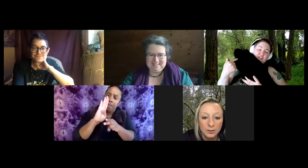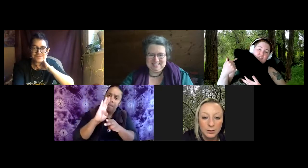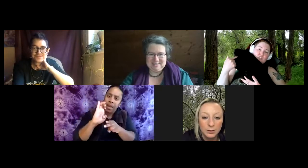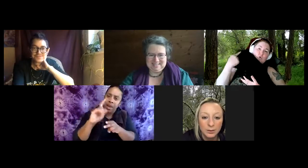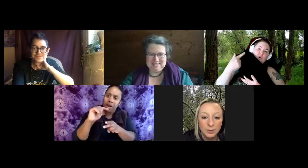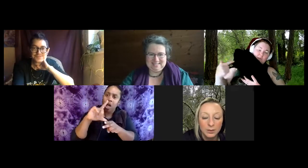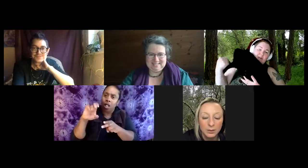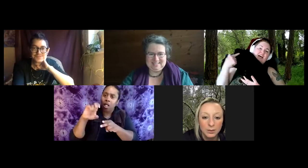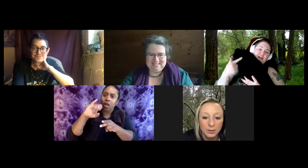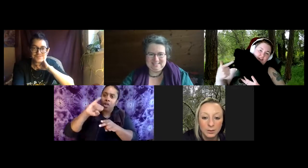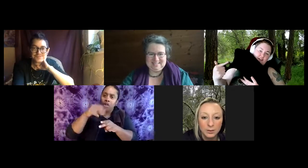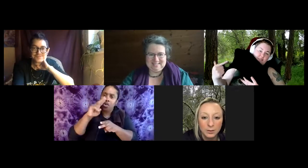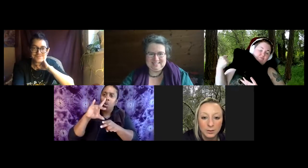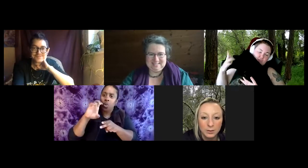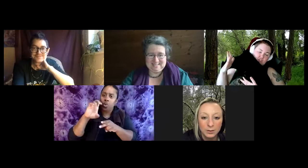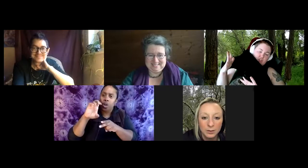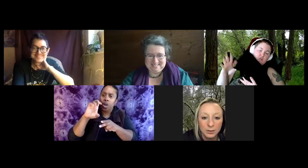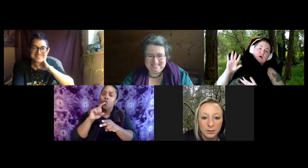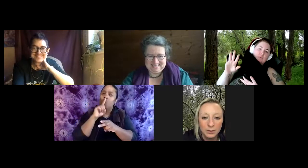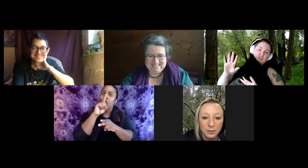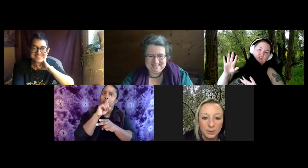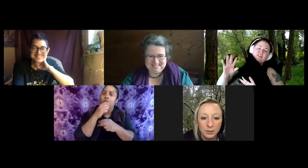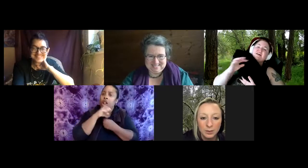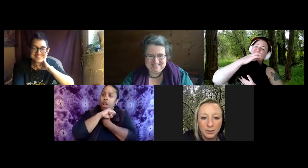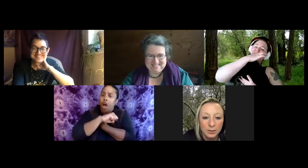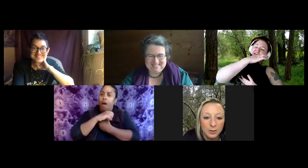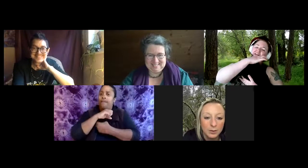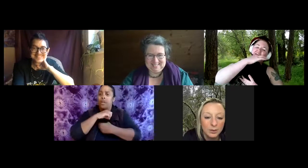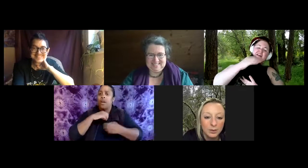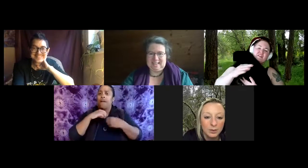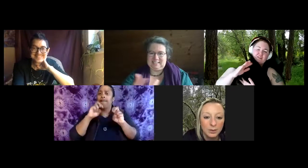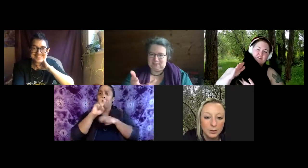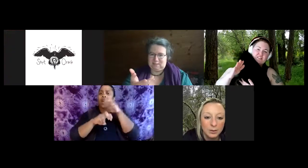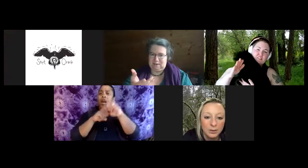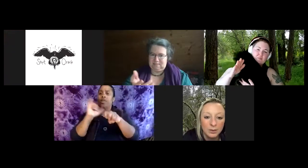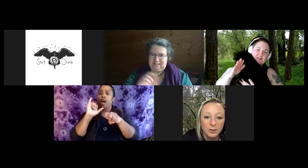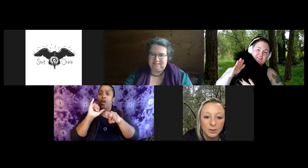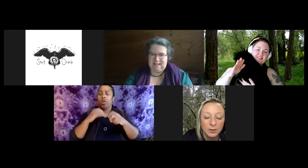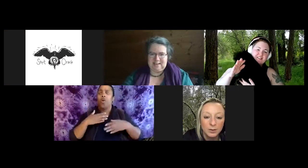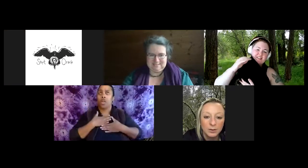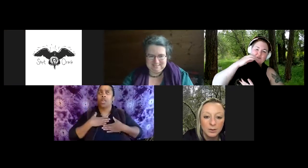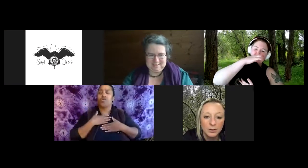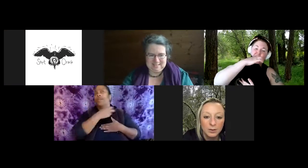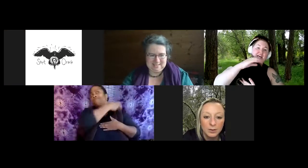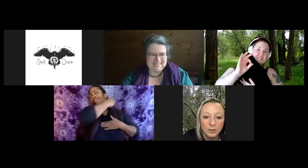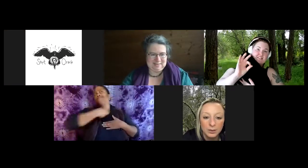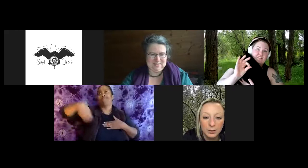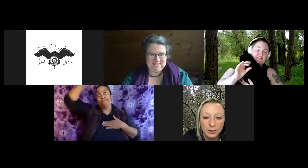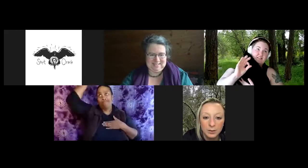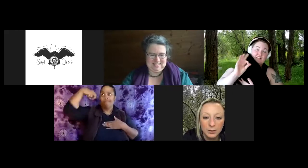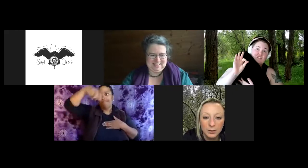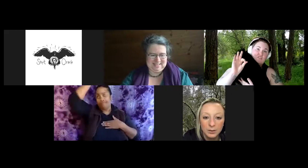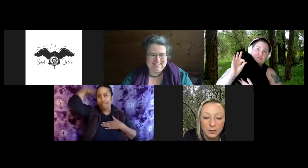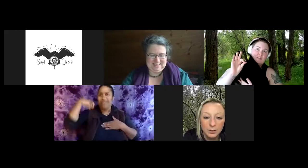And he also really loves to orbit my head. So, apologies. Yeah, he If shows my up at our face events a lot. disappears, Yeah, he likes them.